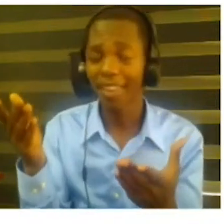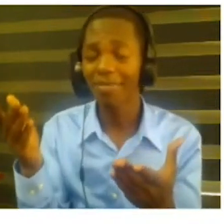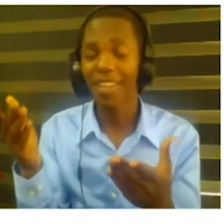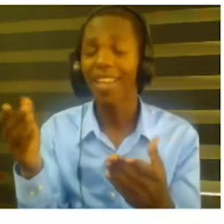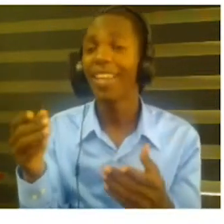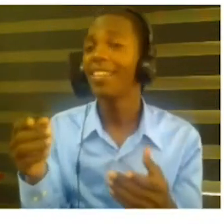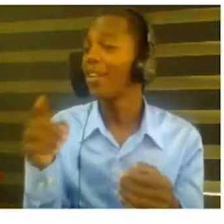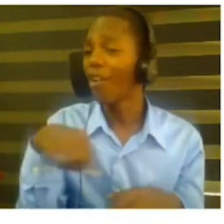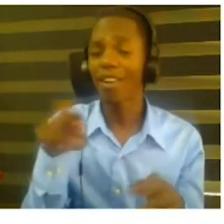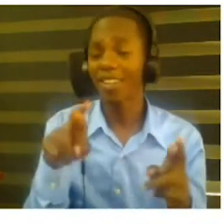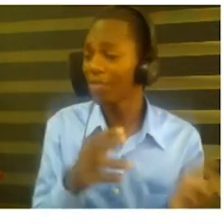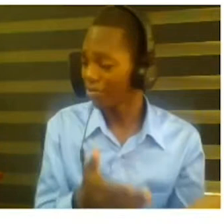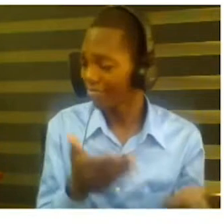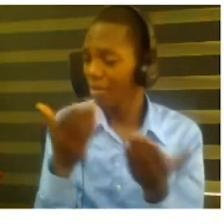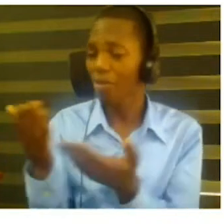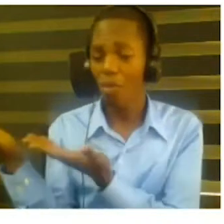Haben.